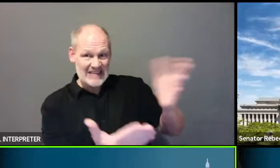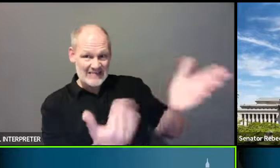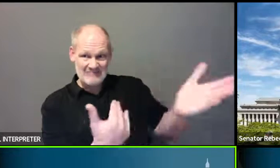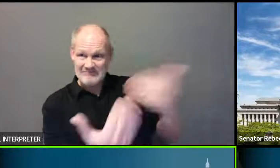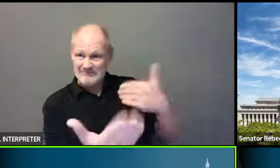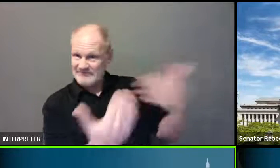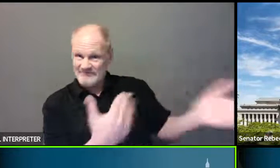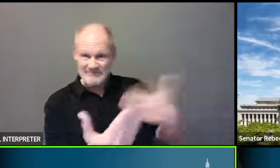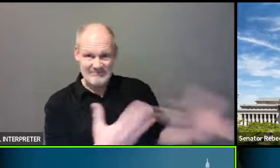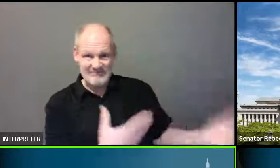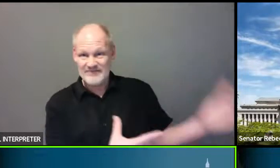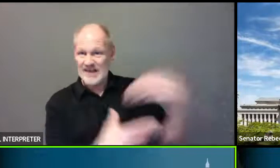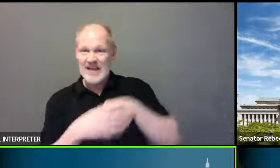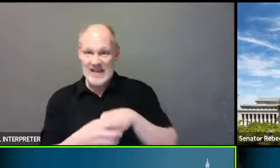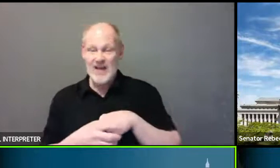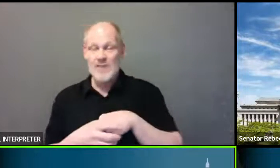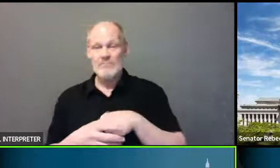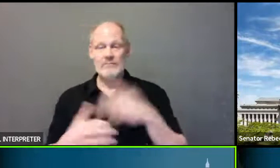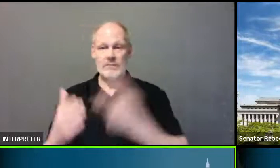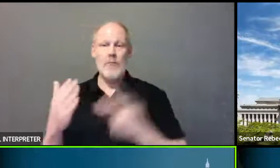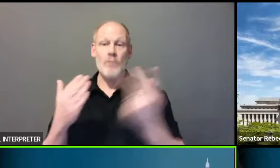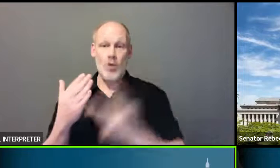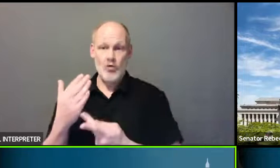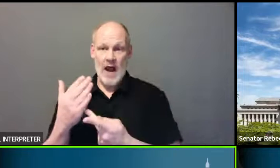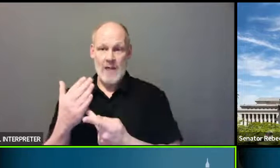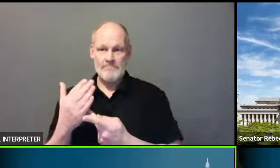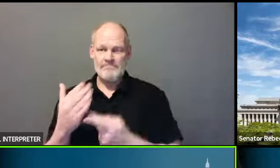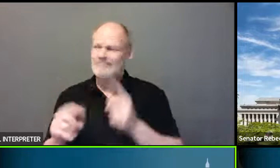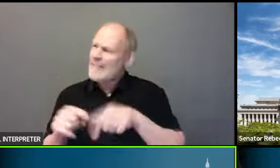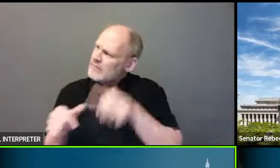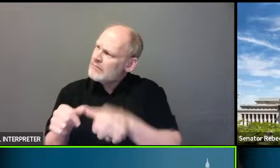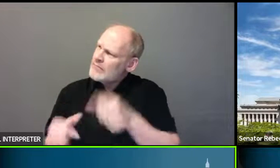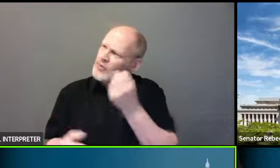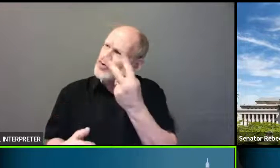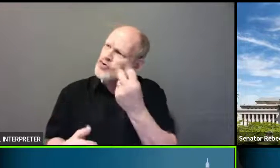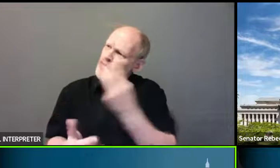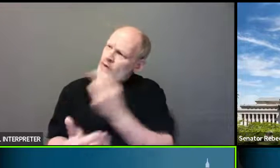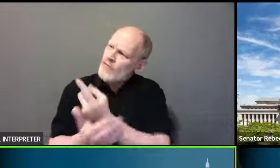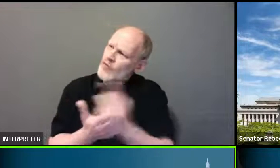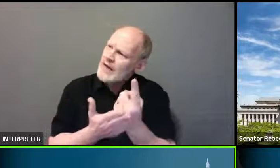two in there, program to learn